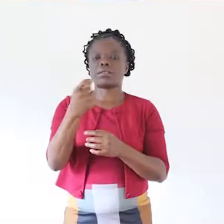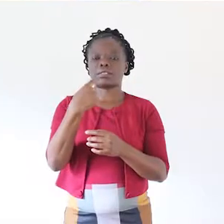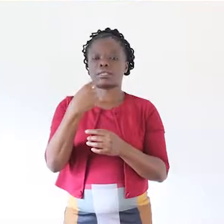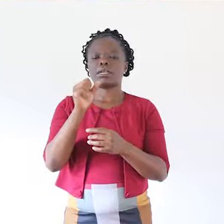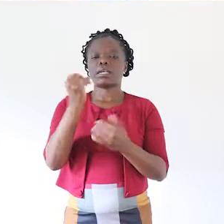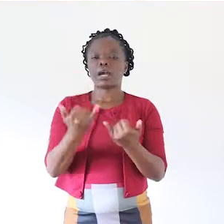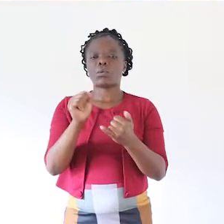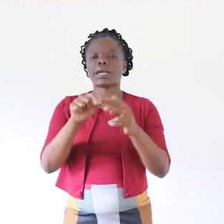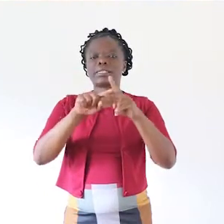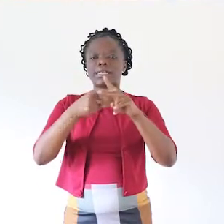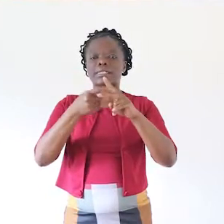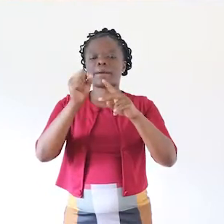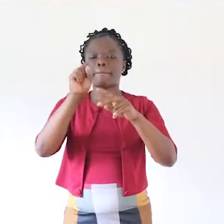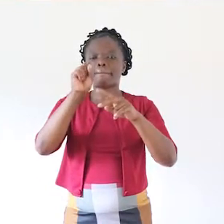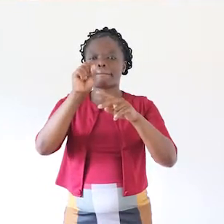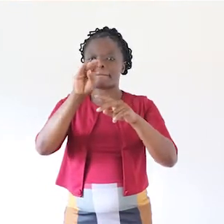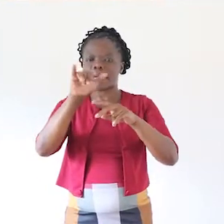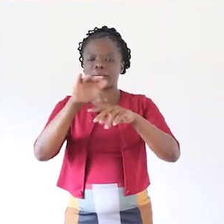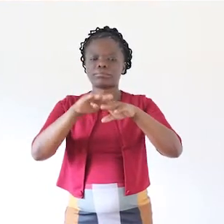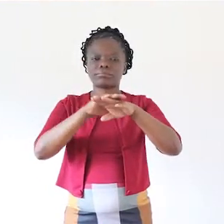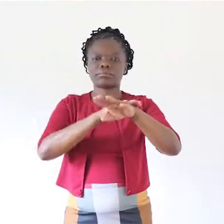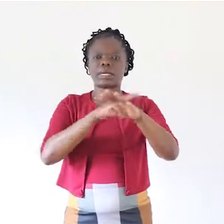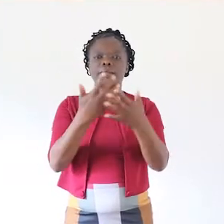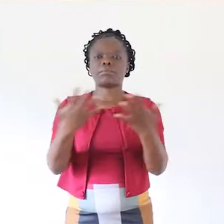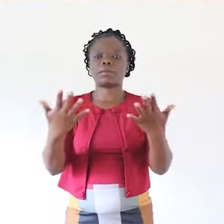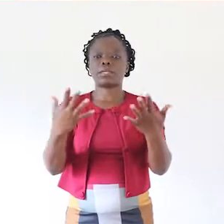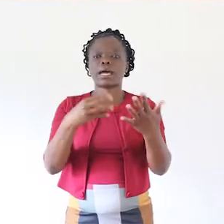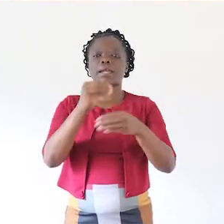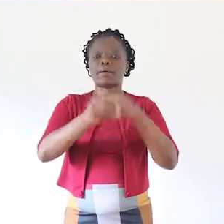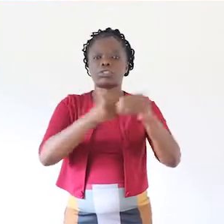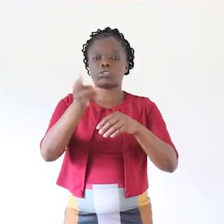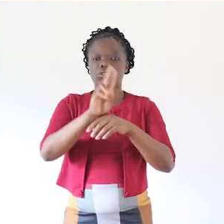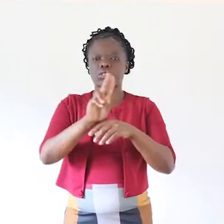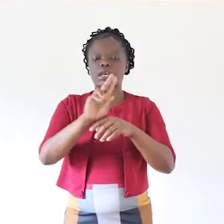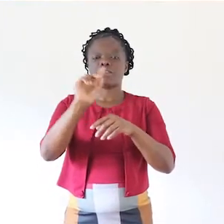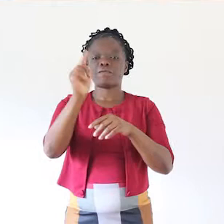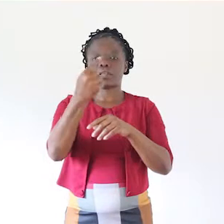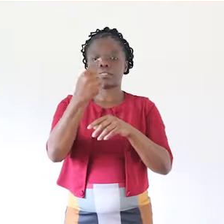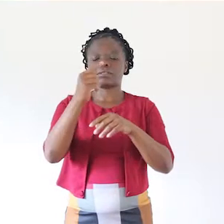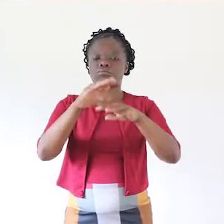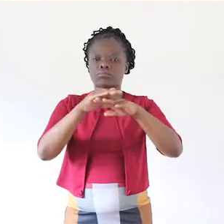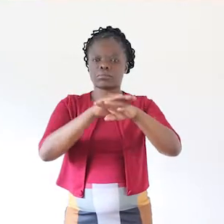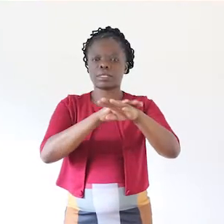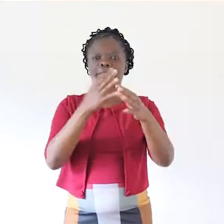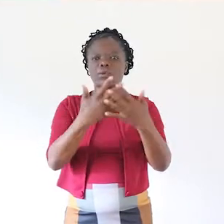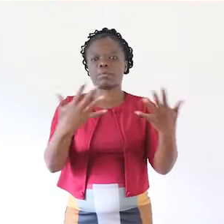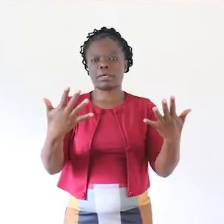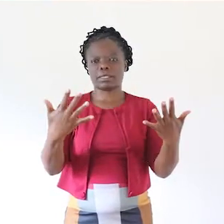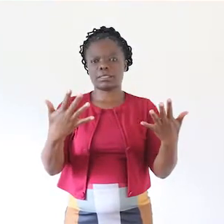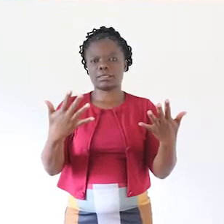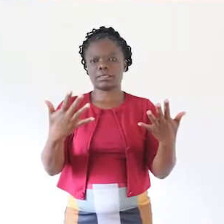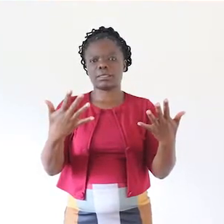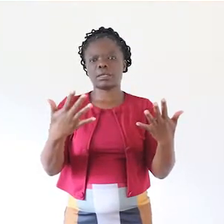can start by exploring the equipment and the materials. First and foremost, we'll explore the